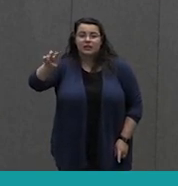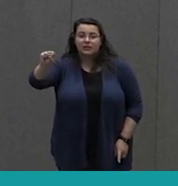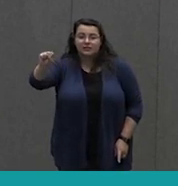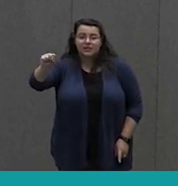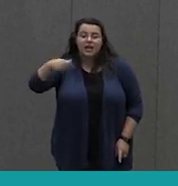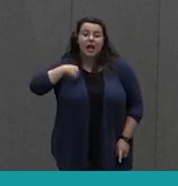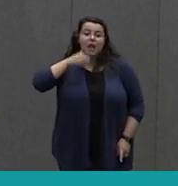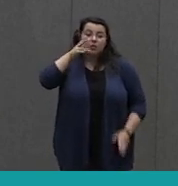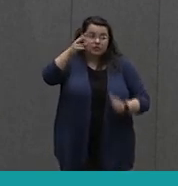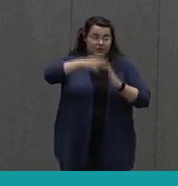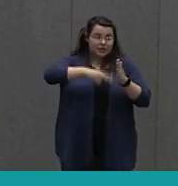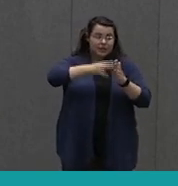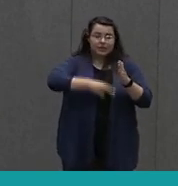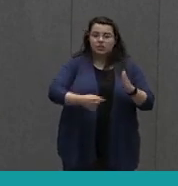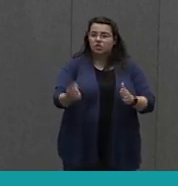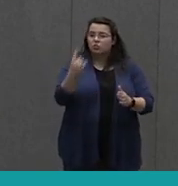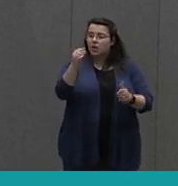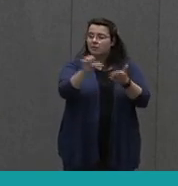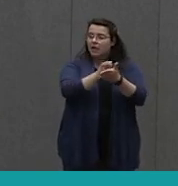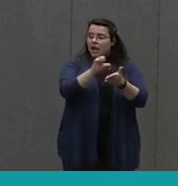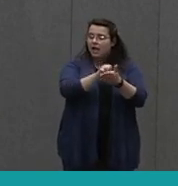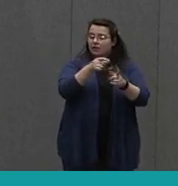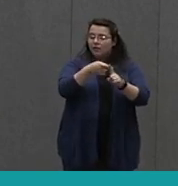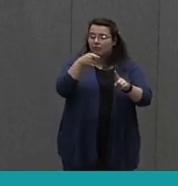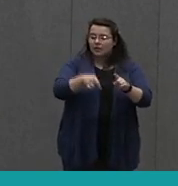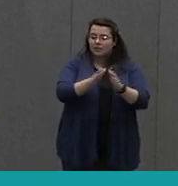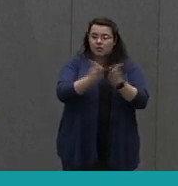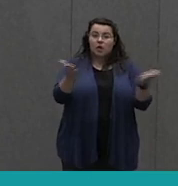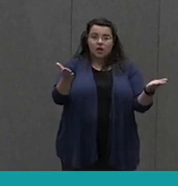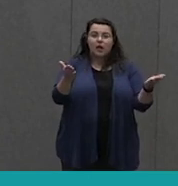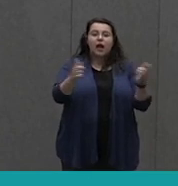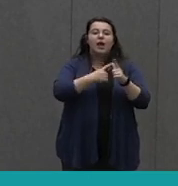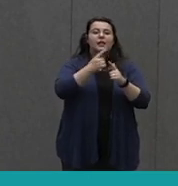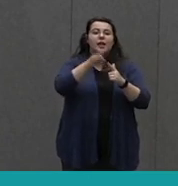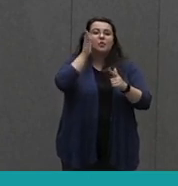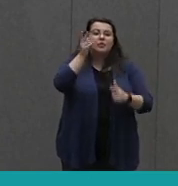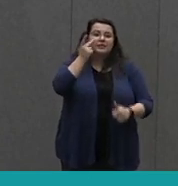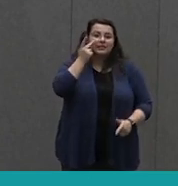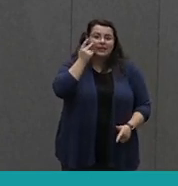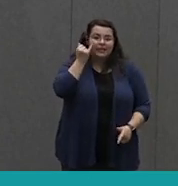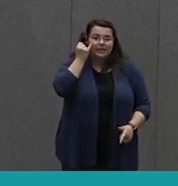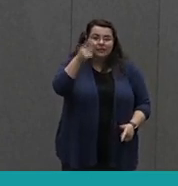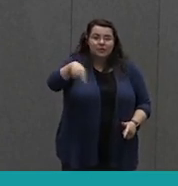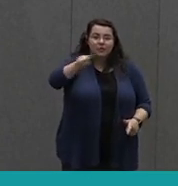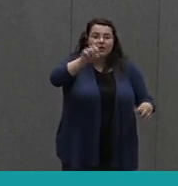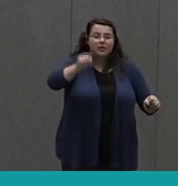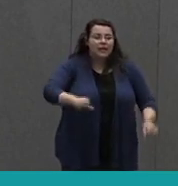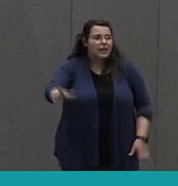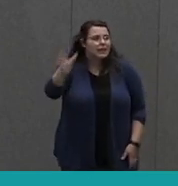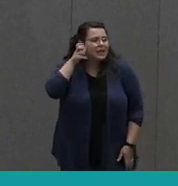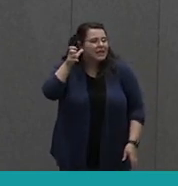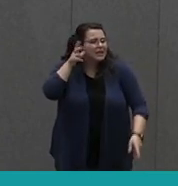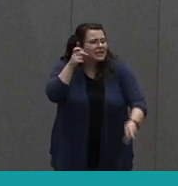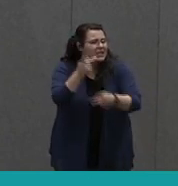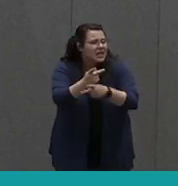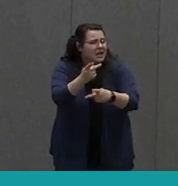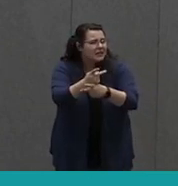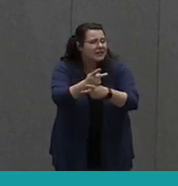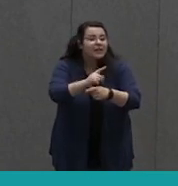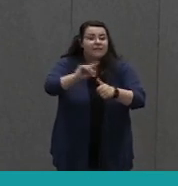Tapping your head is something that you're doing. So tapping is a verb. It's something you're doing. It's an action. Maybe you